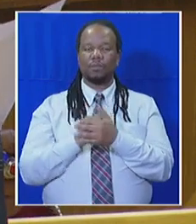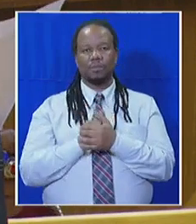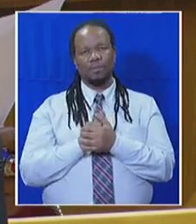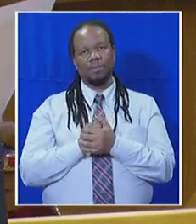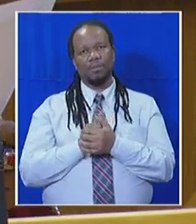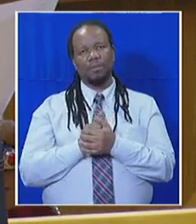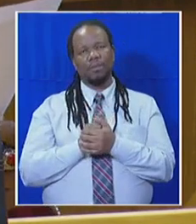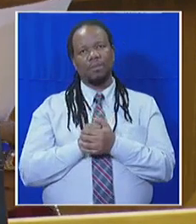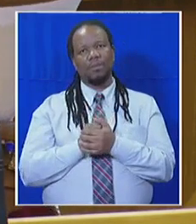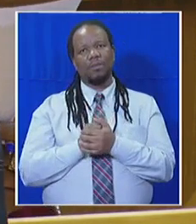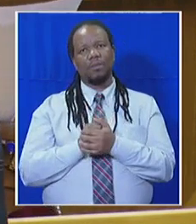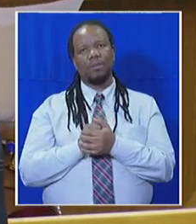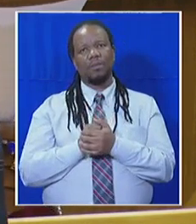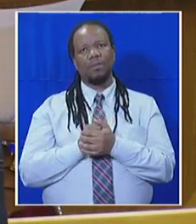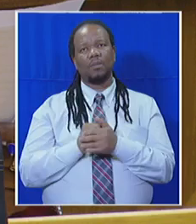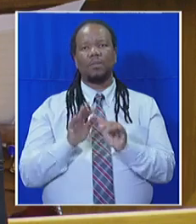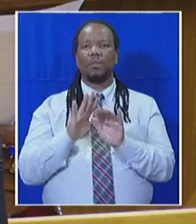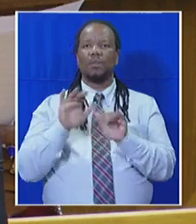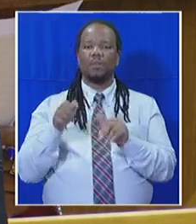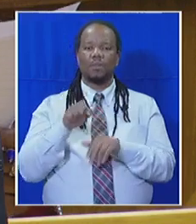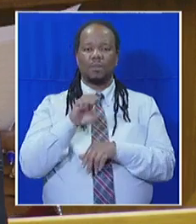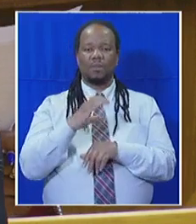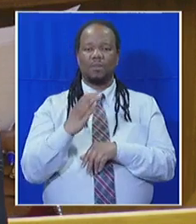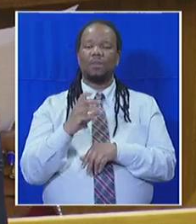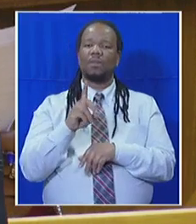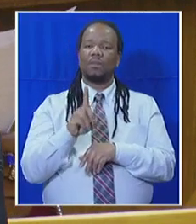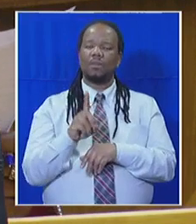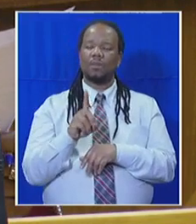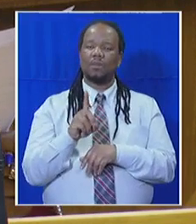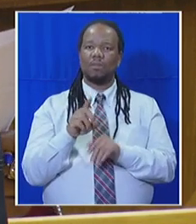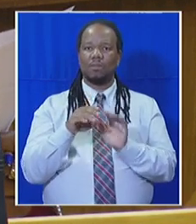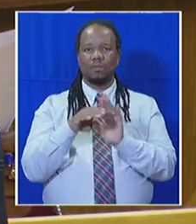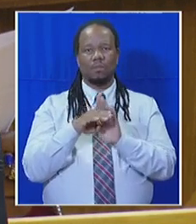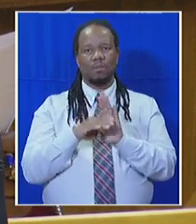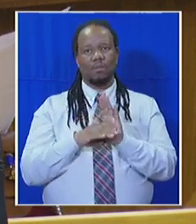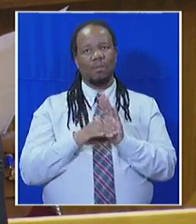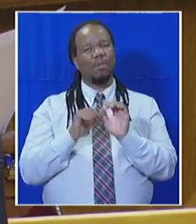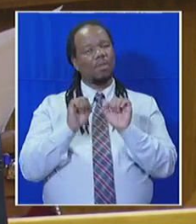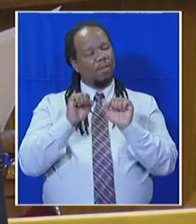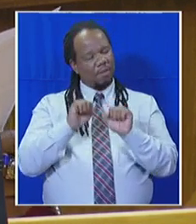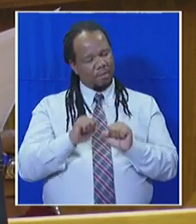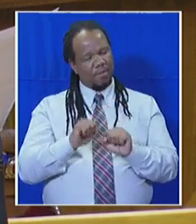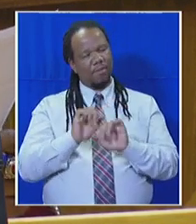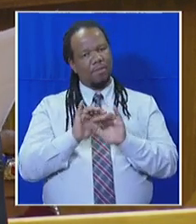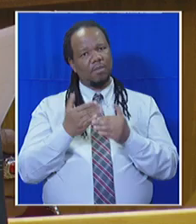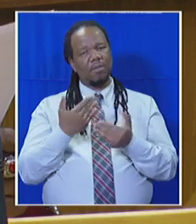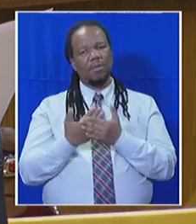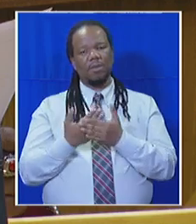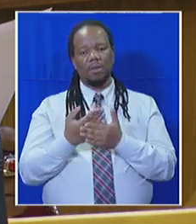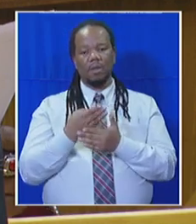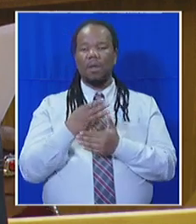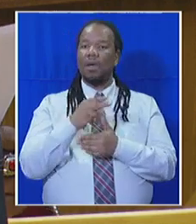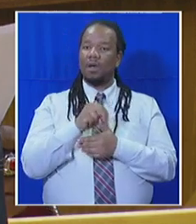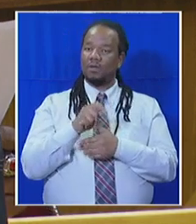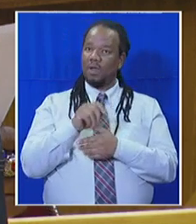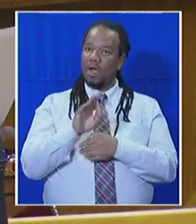In respect of early childhood development and programs, we agree that there must be a shift in the MTEF to ensure that